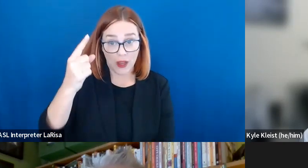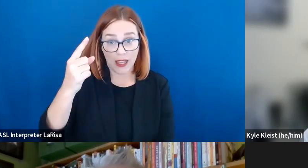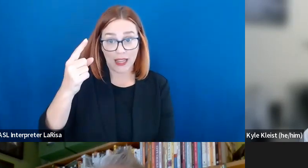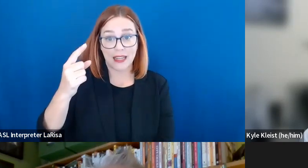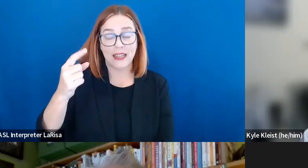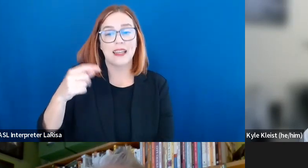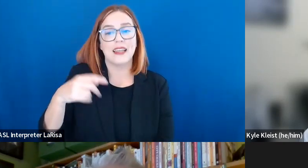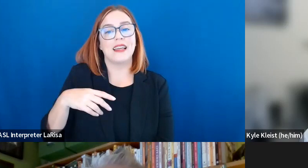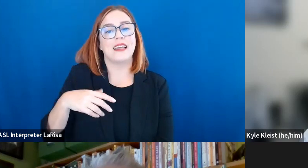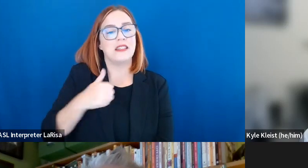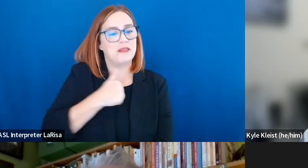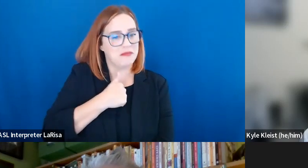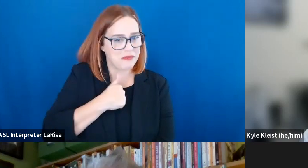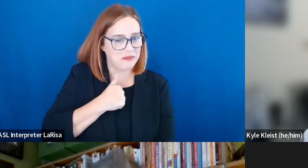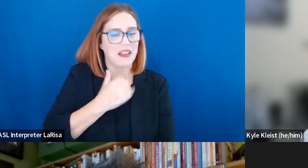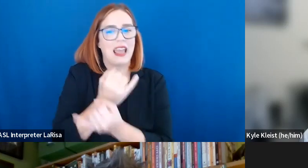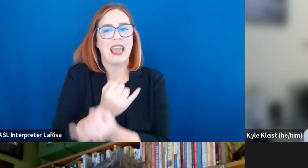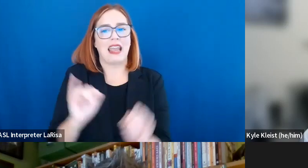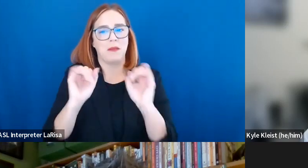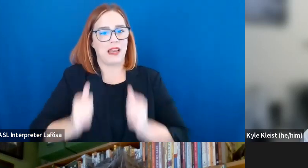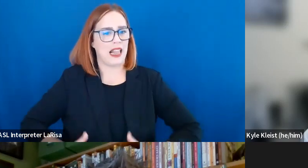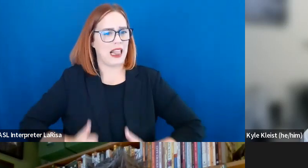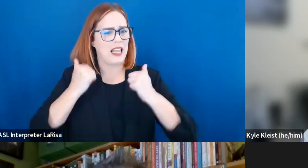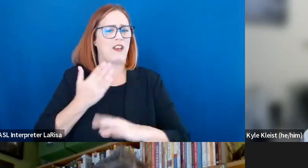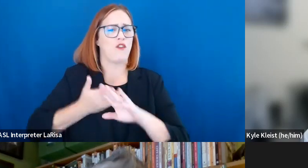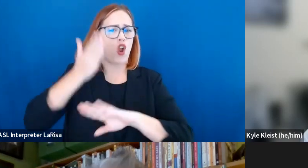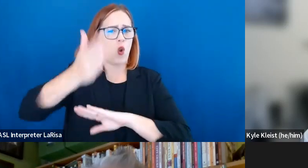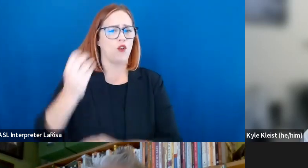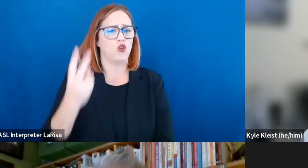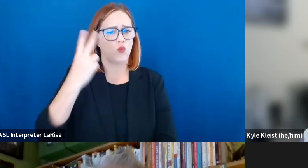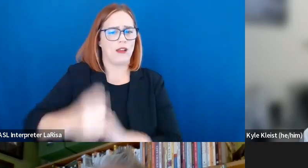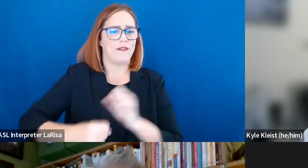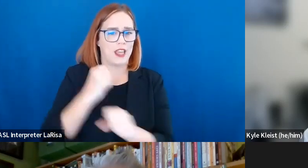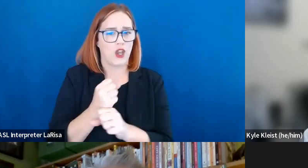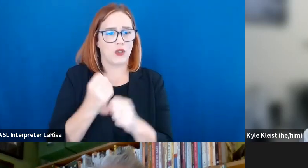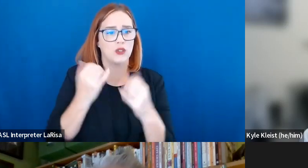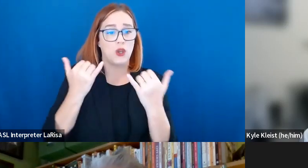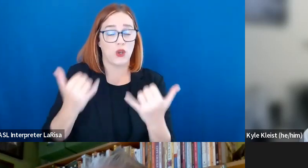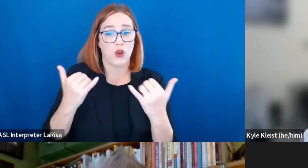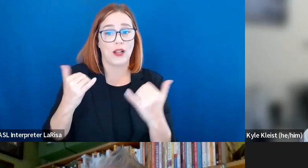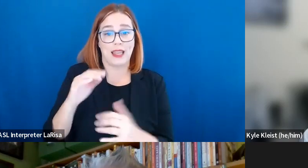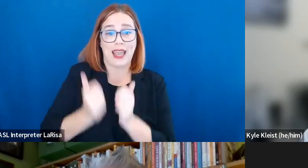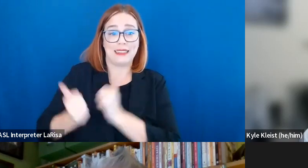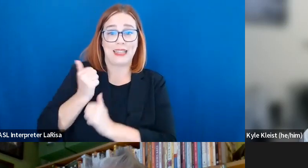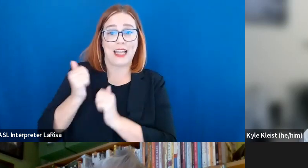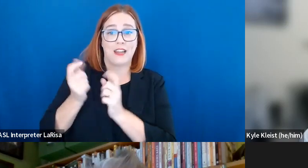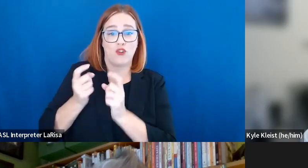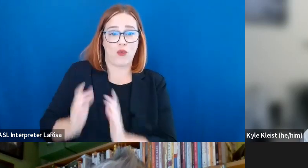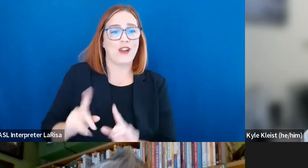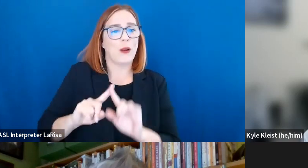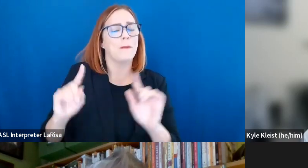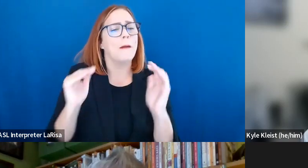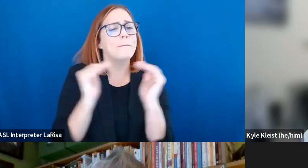Myself, I've been in independent living for over 12 years, currently as executive director, but peer support has always been near and dear to my